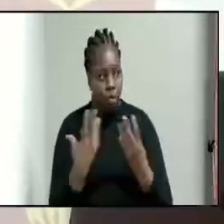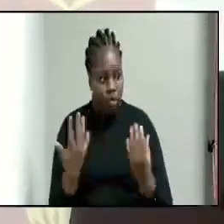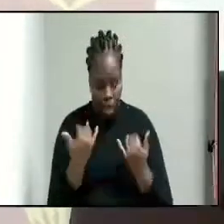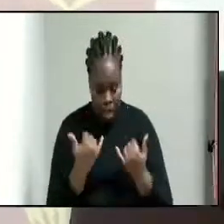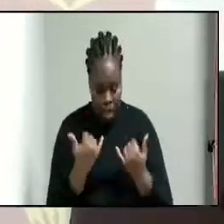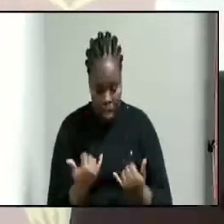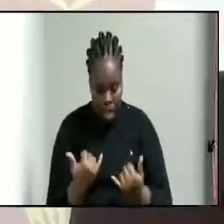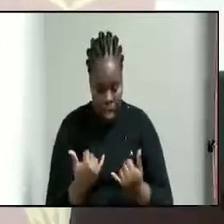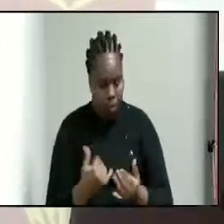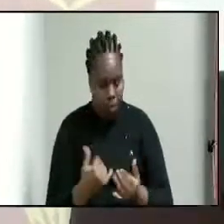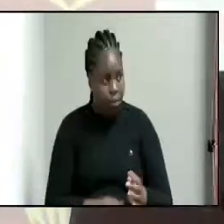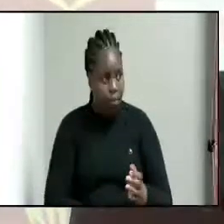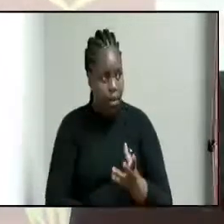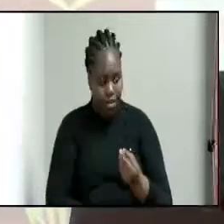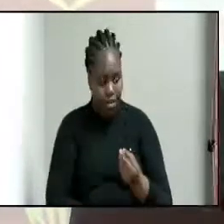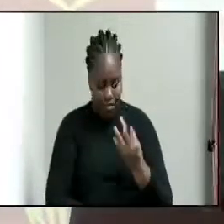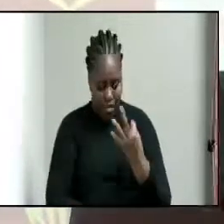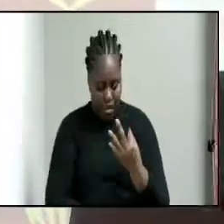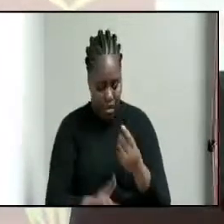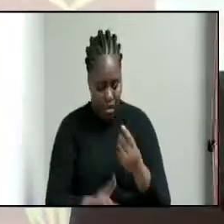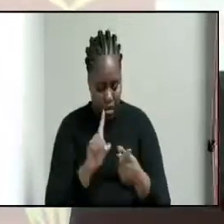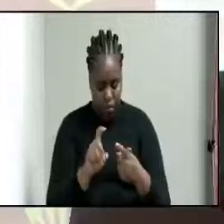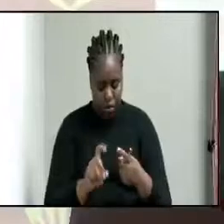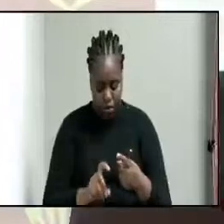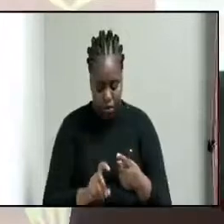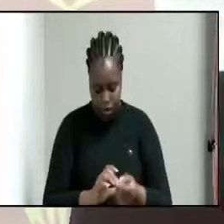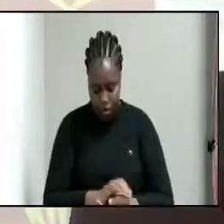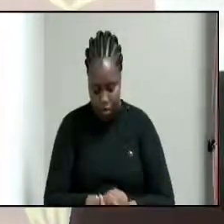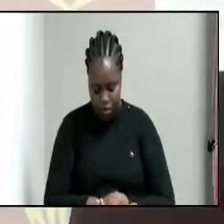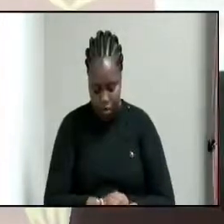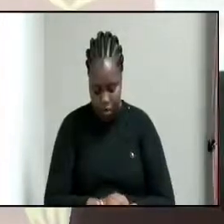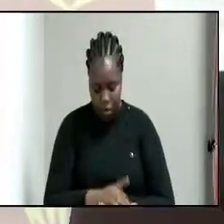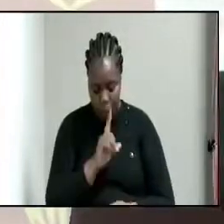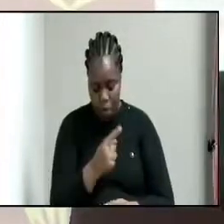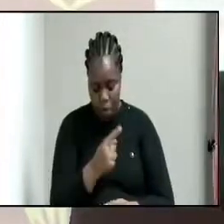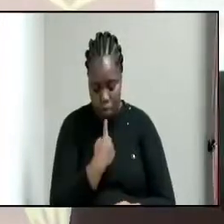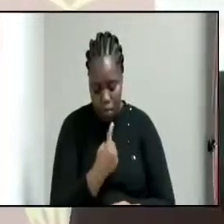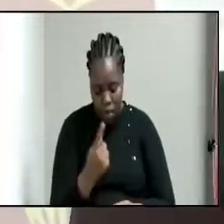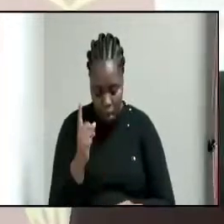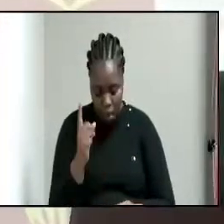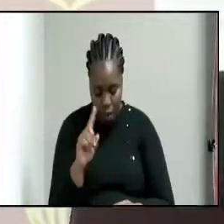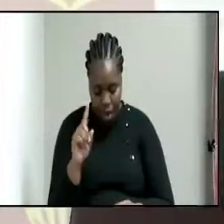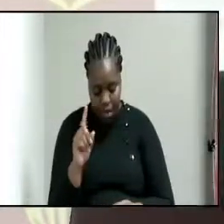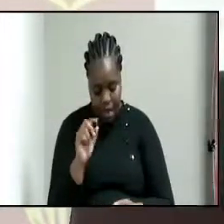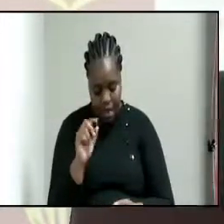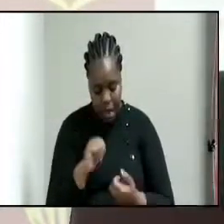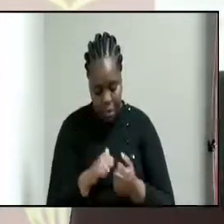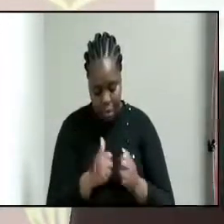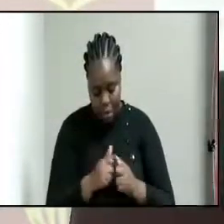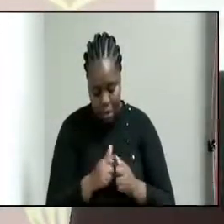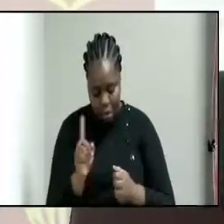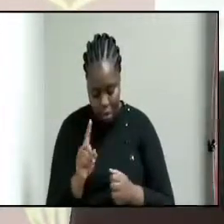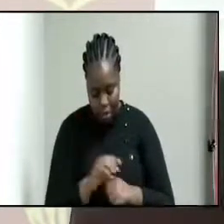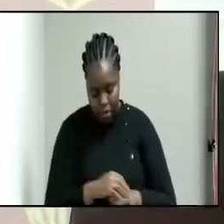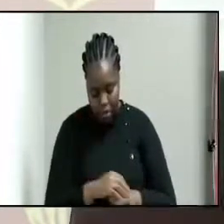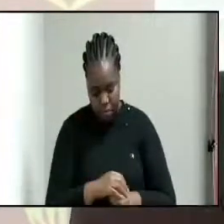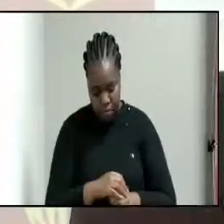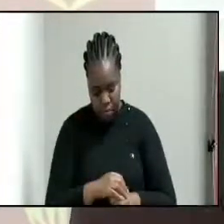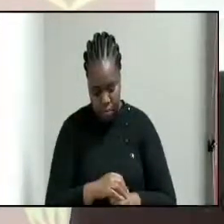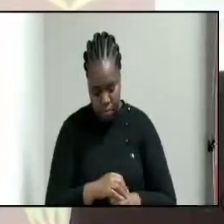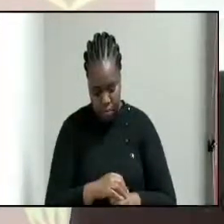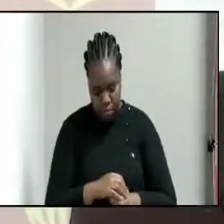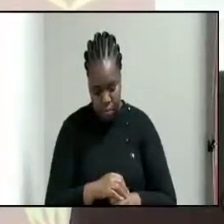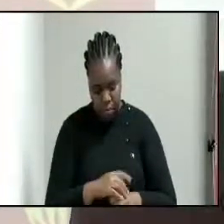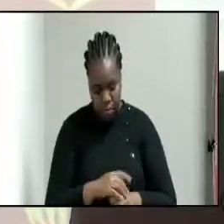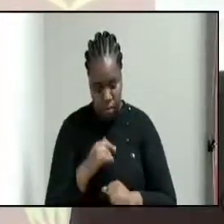Now, there are these 3 questions. What would you say is then the problem in realizing it